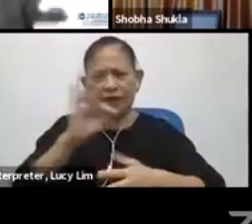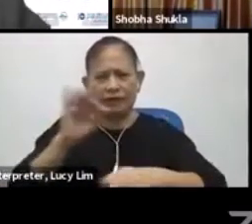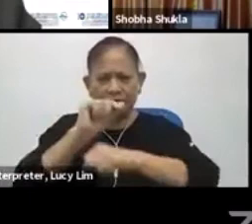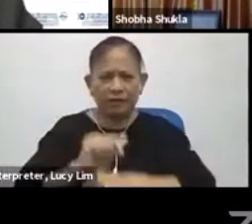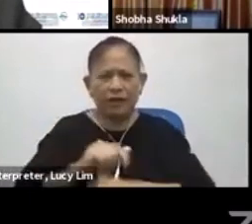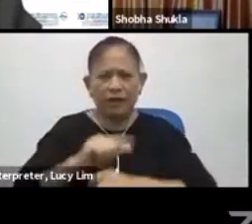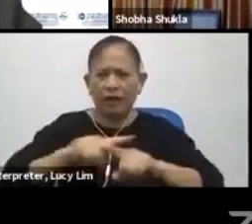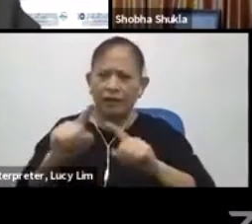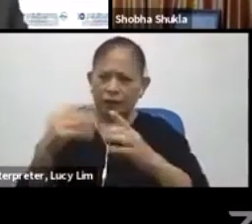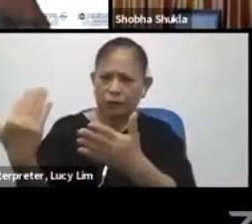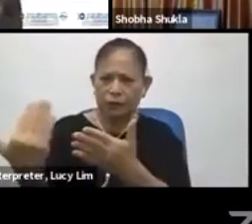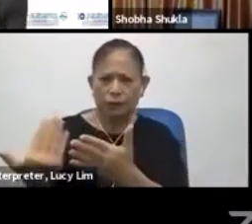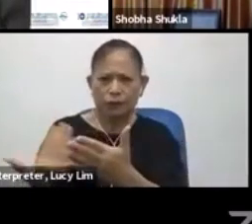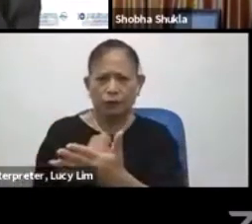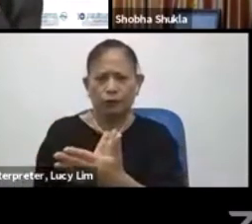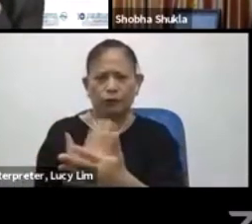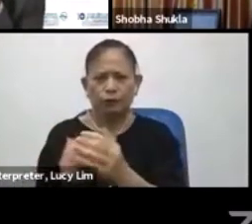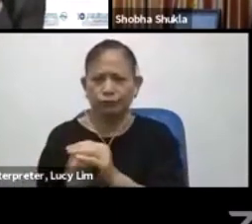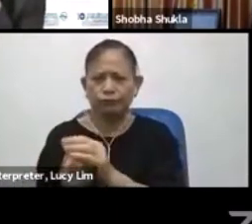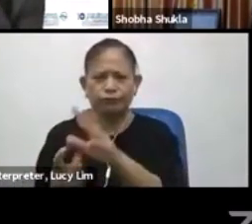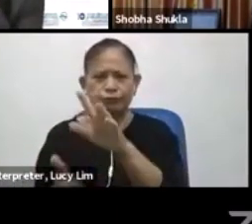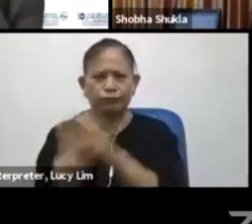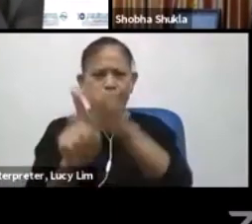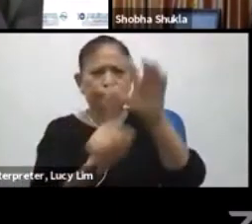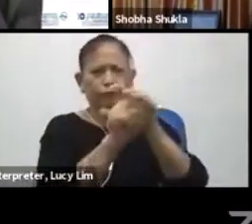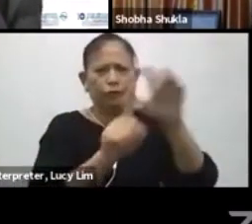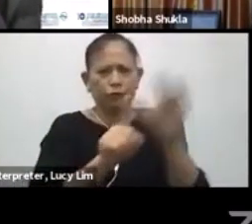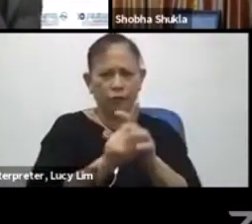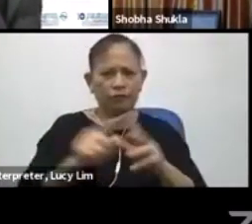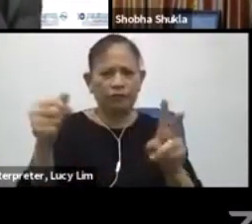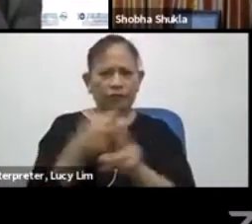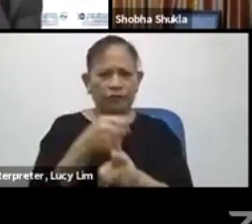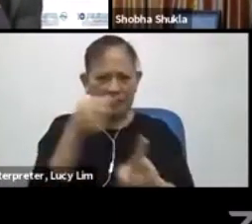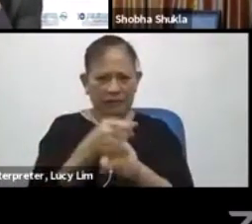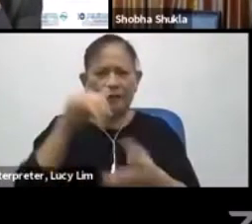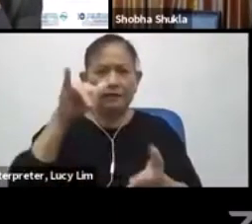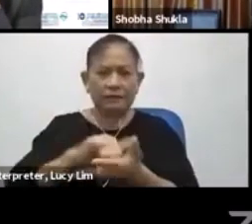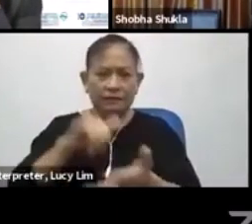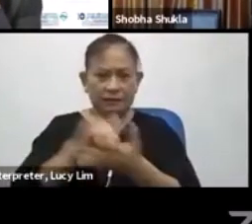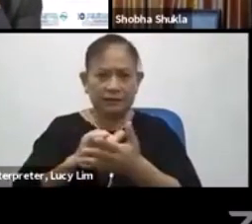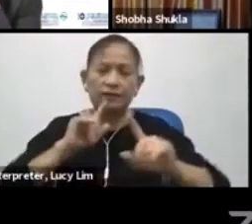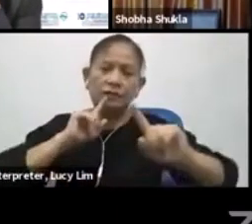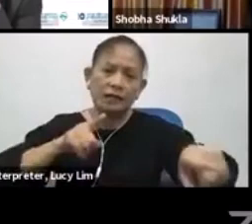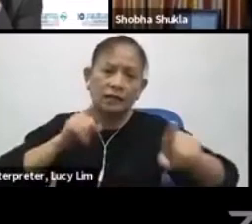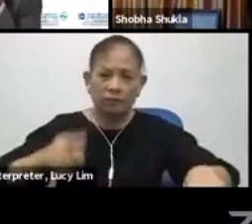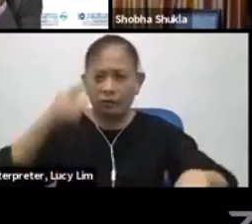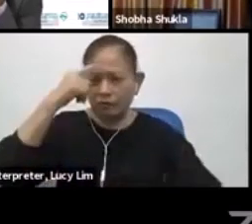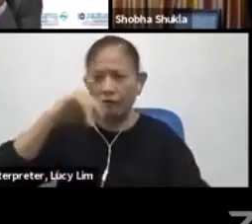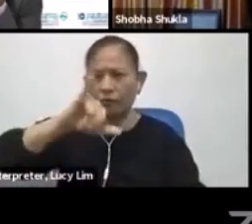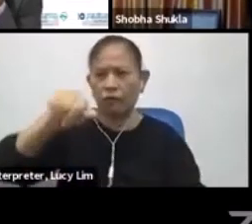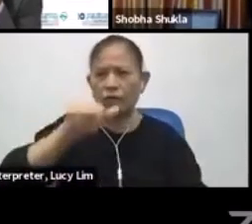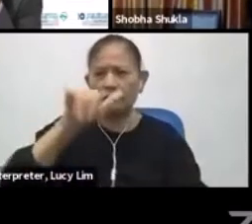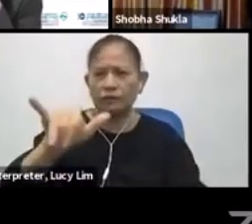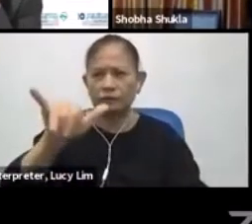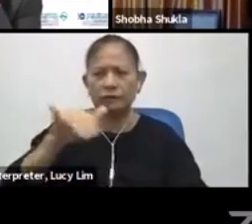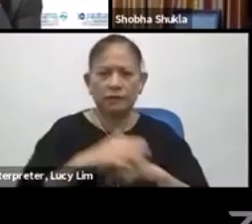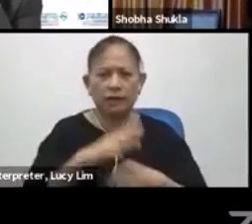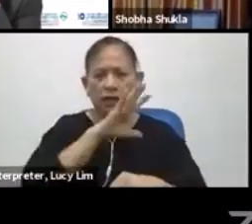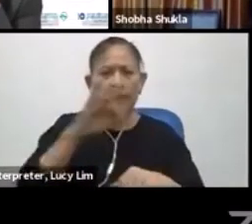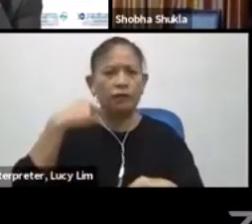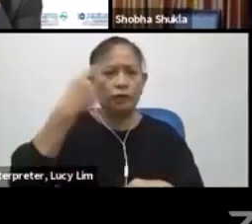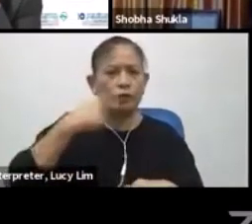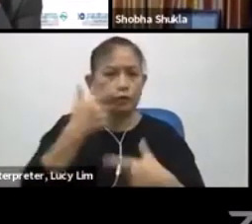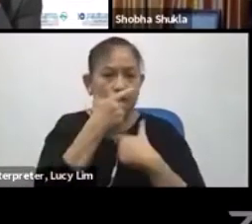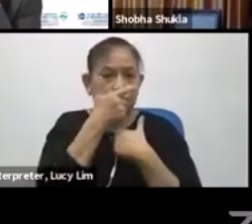violence, which are also very context specific. So I hope that responds to Jay's question, but I also encourage everybody who's interested in this